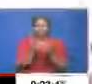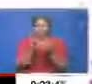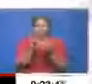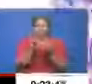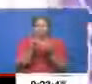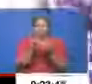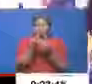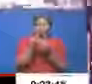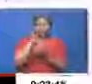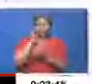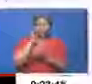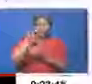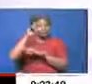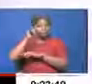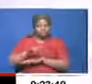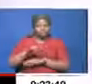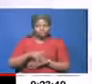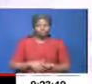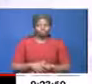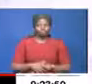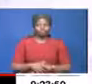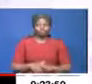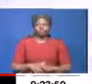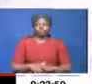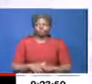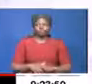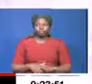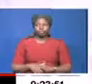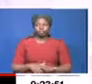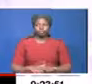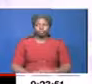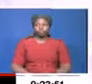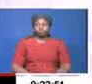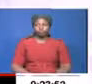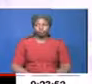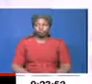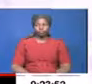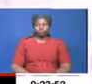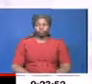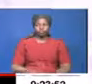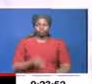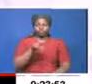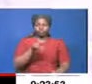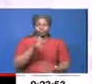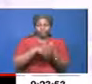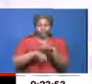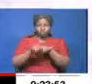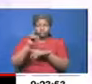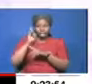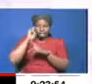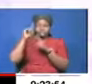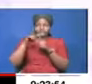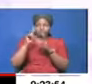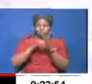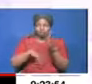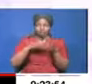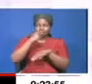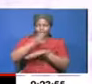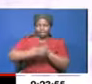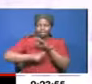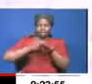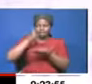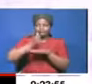will be mandatory. That ultimately these efforts will aid in establishing